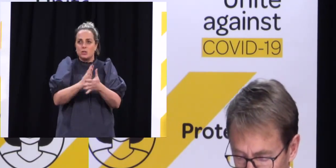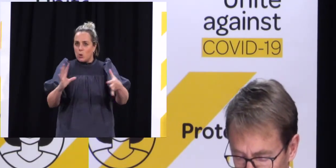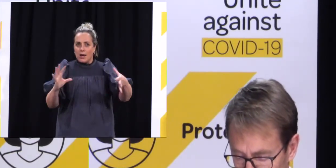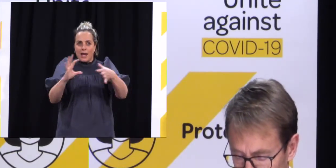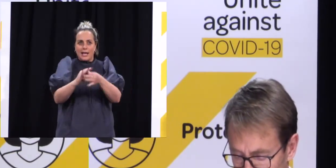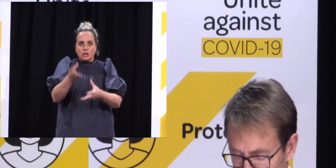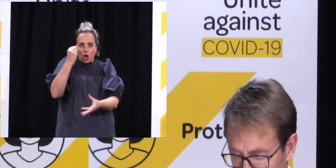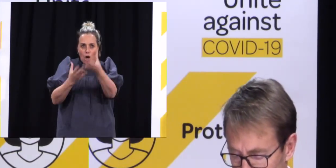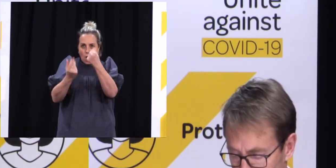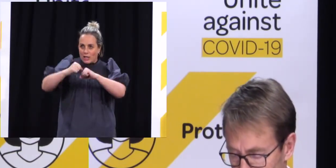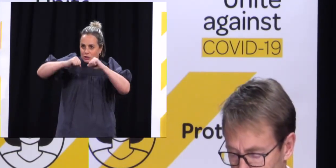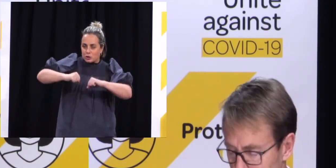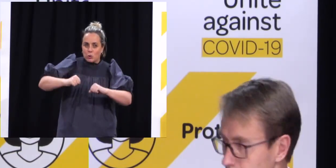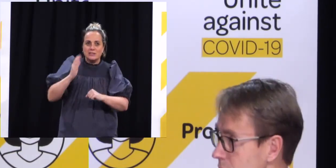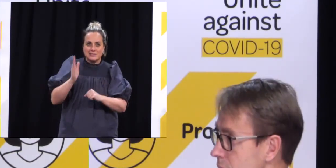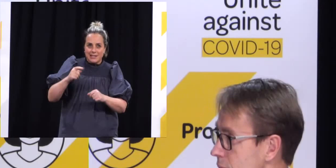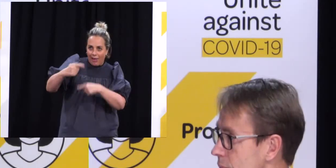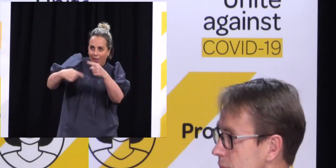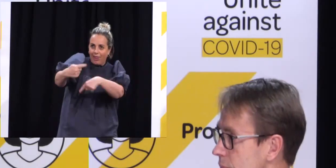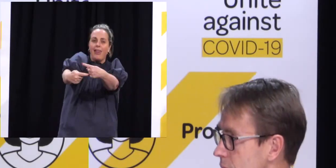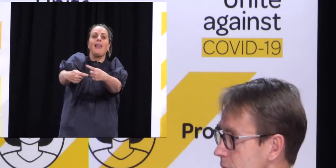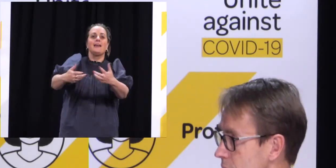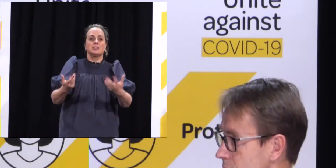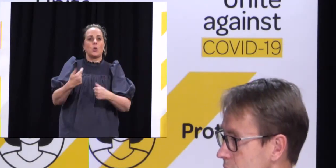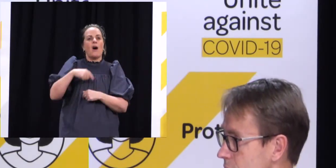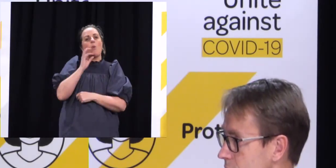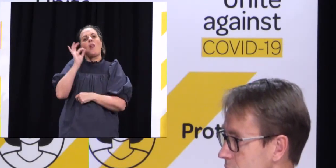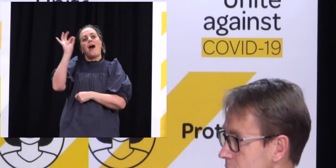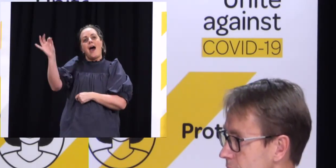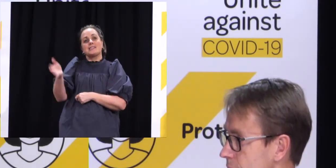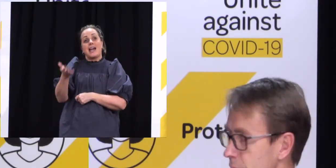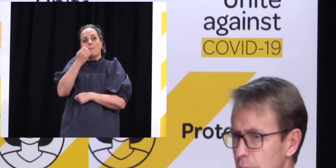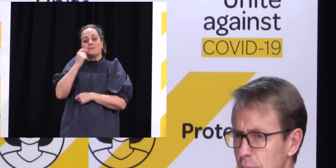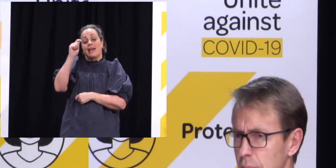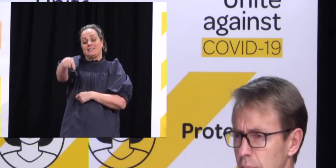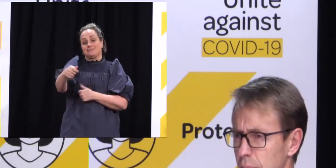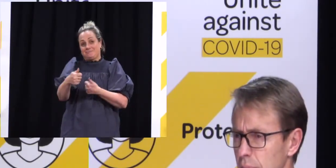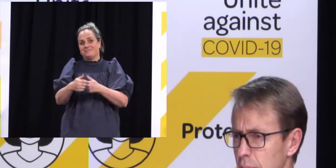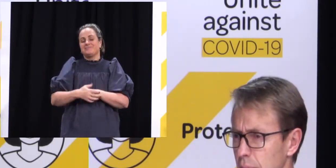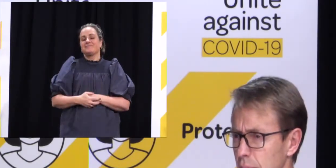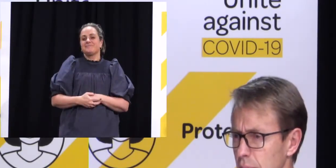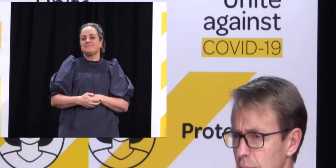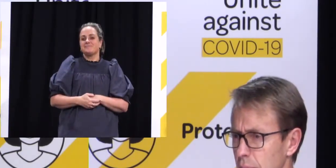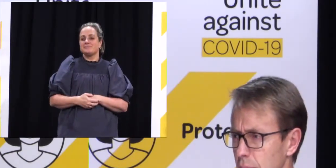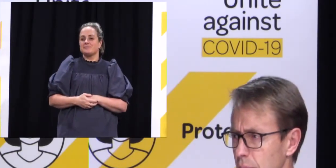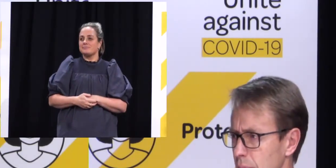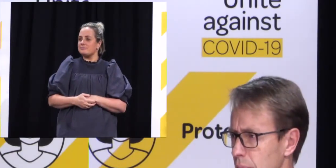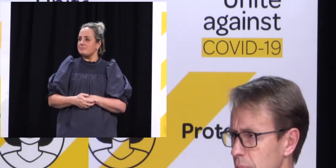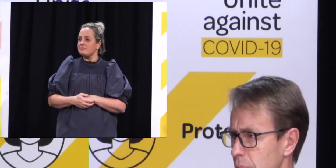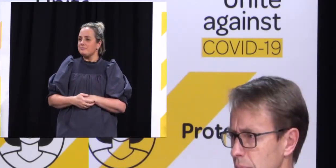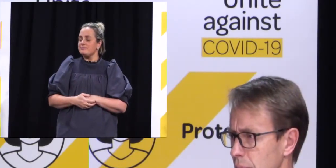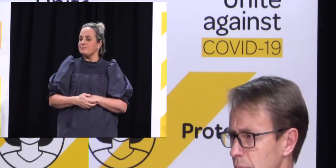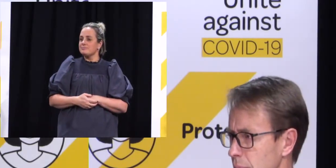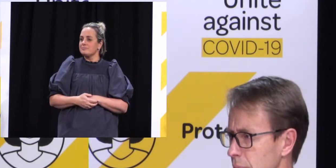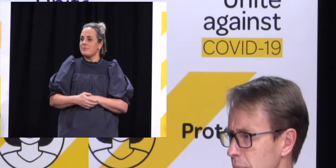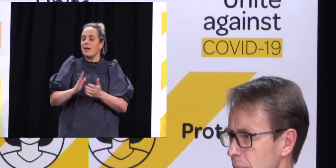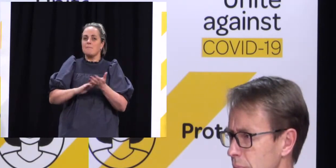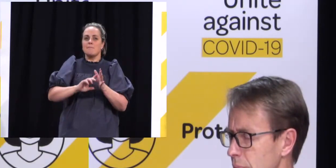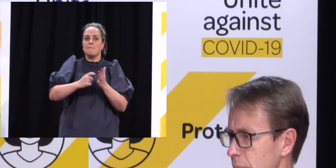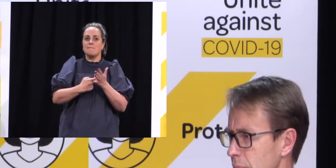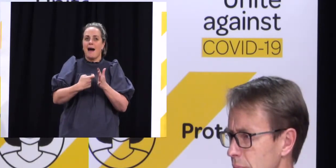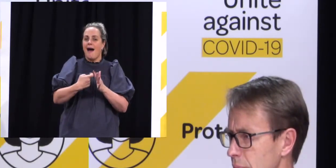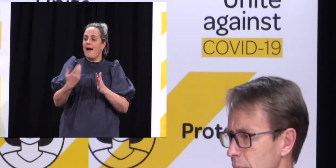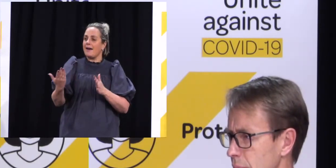learning packs which we've used in the past and so on. So I'll get him to give that update then. Prime Minister, can you give any additional... Yeah, Mark, actually.